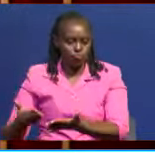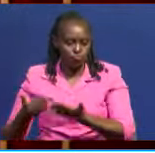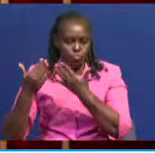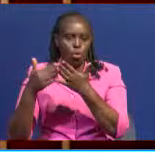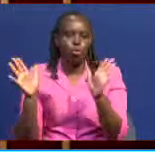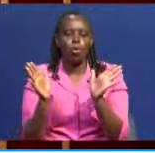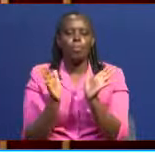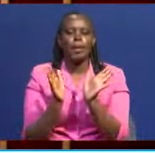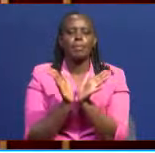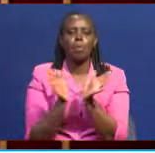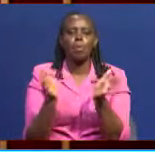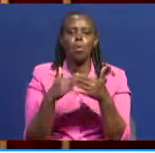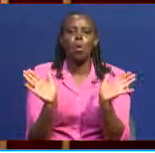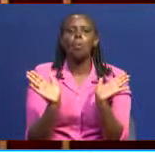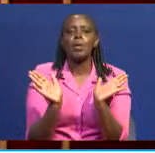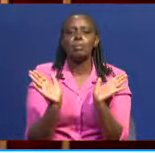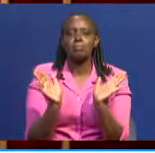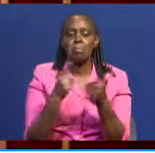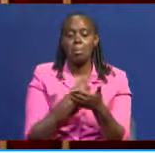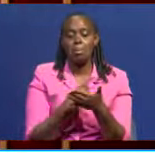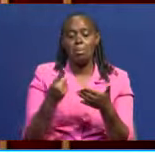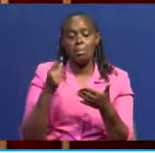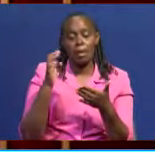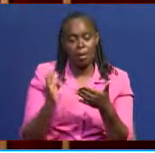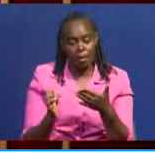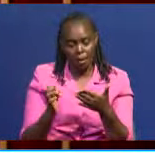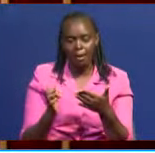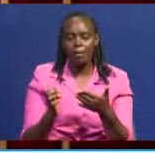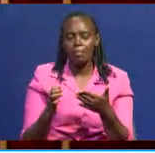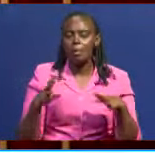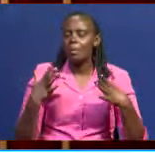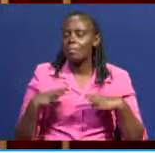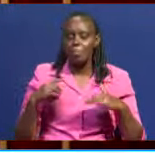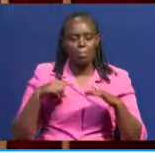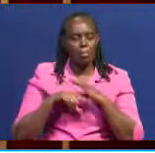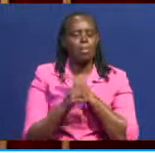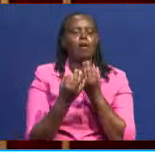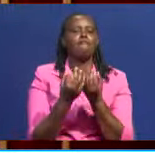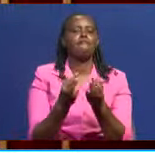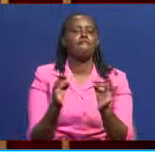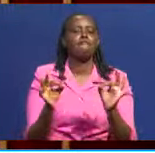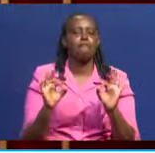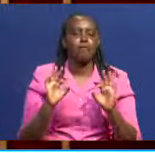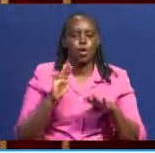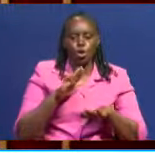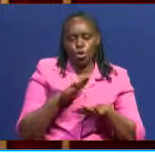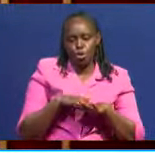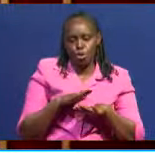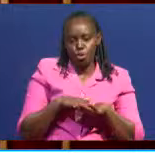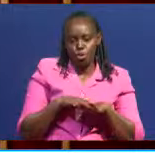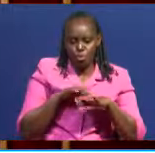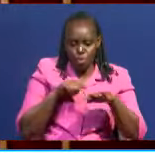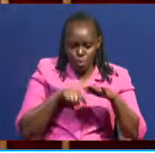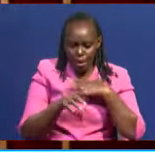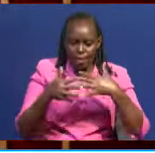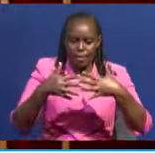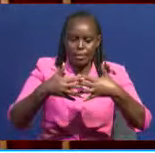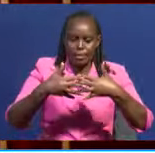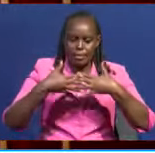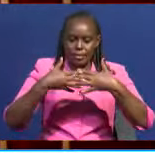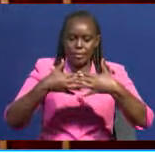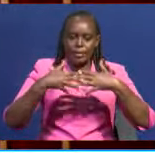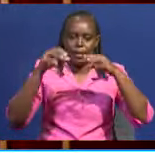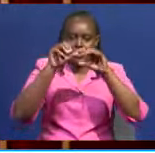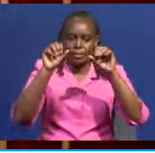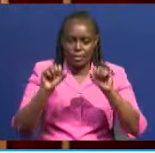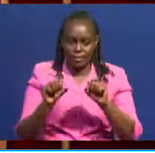opening to public. I hope over the weekend they should open to the public. We have a very good entrance gate management system